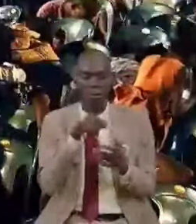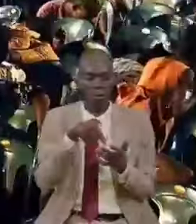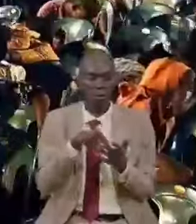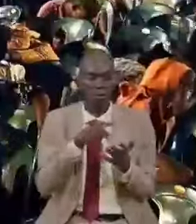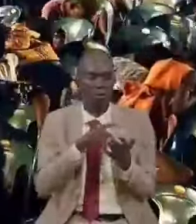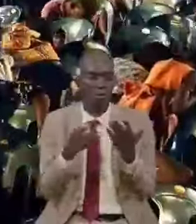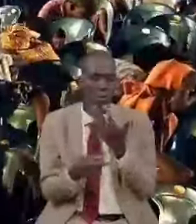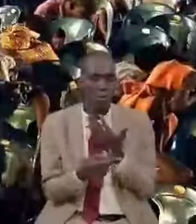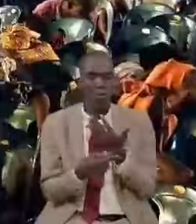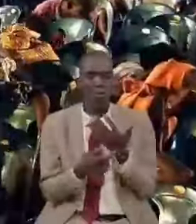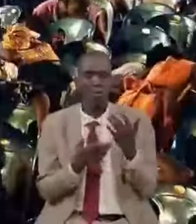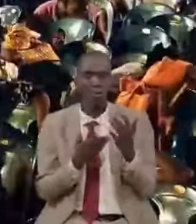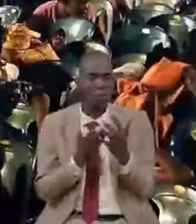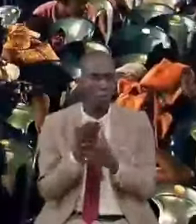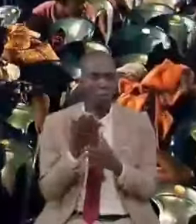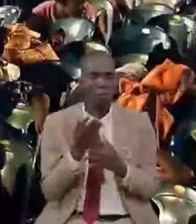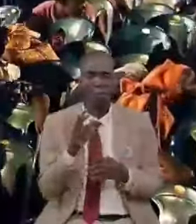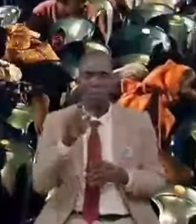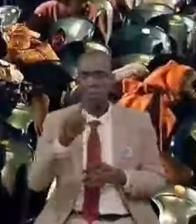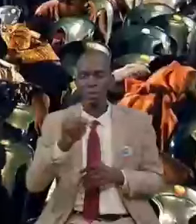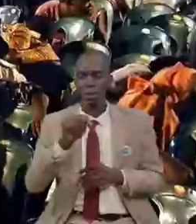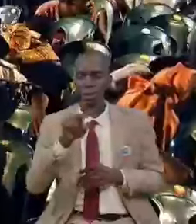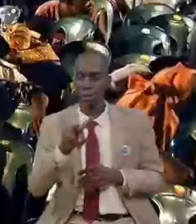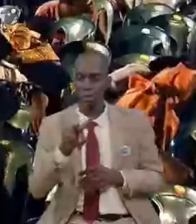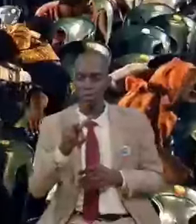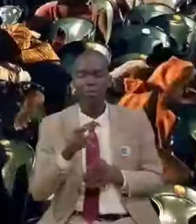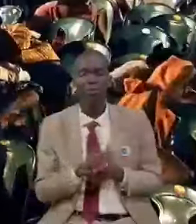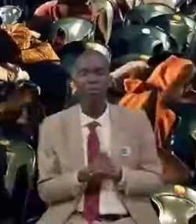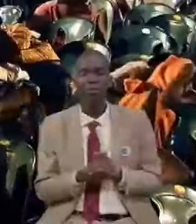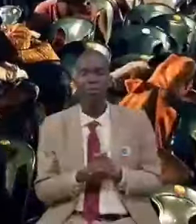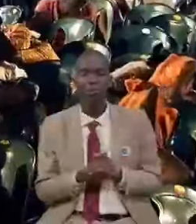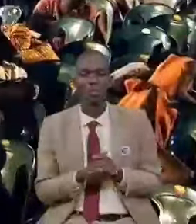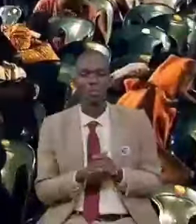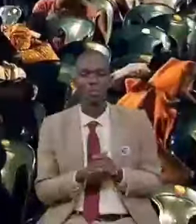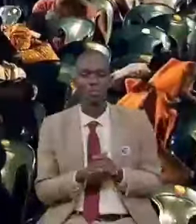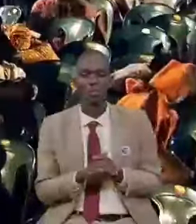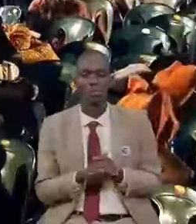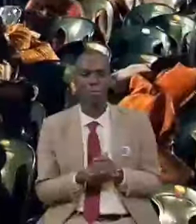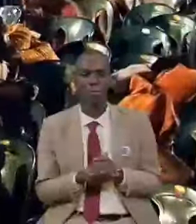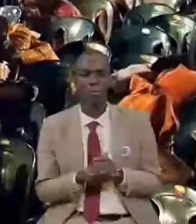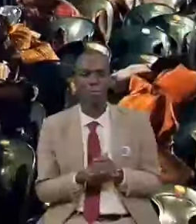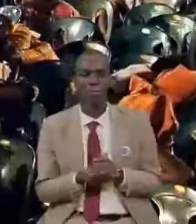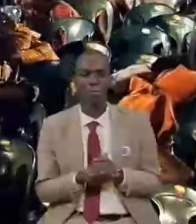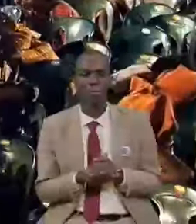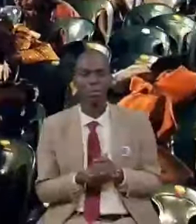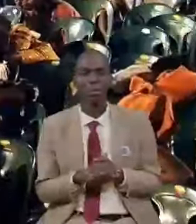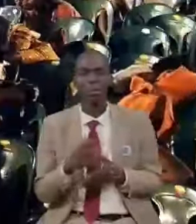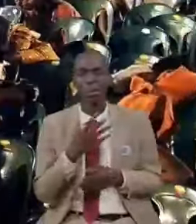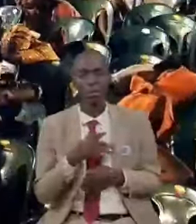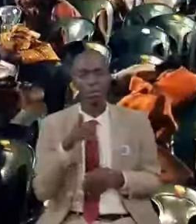message over the radio, or you watched over the television, and you just gave your life made